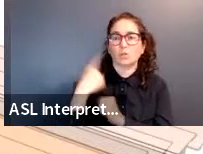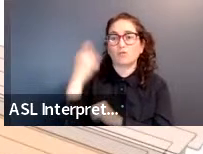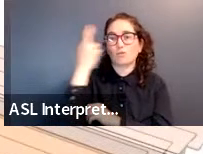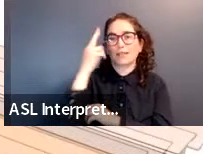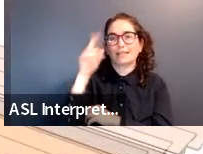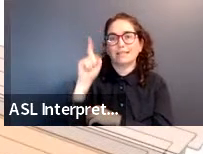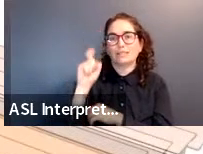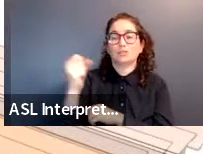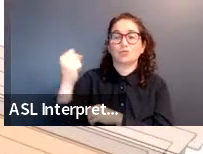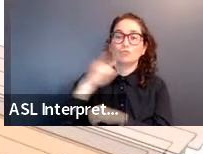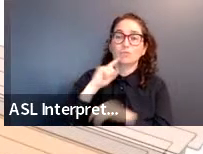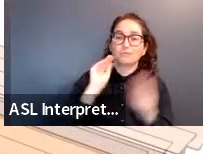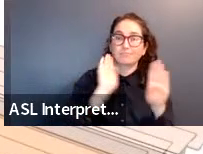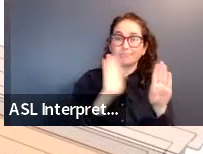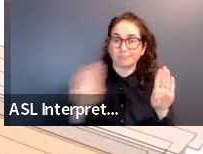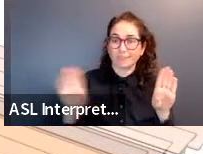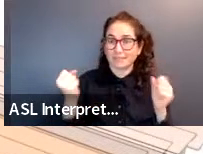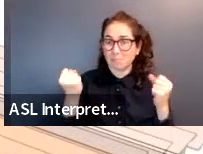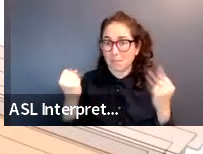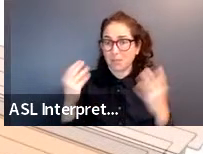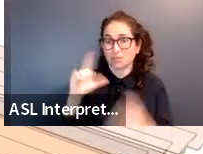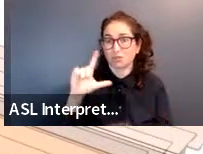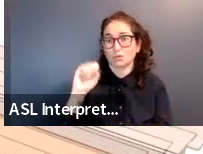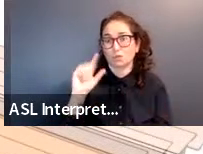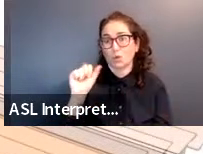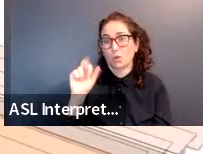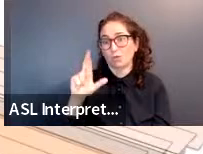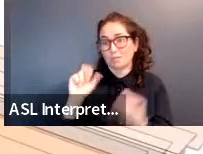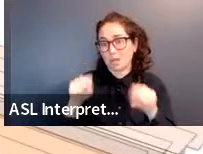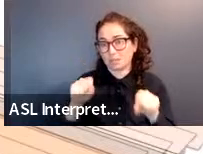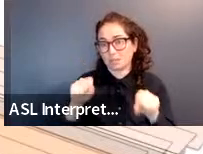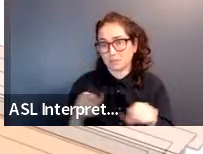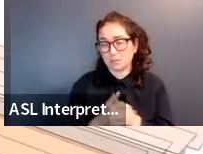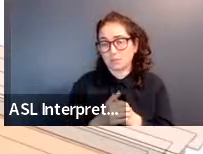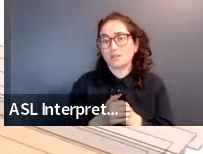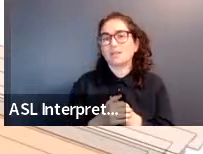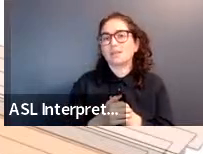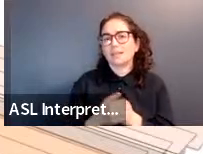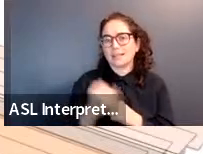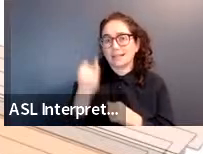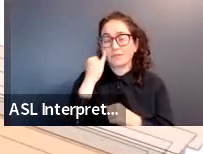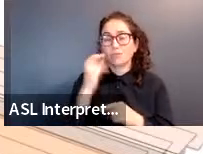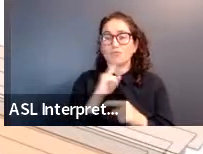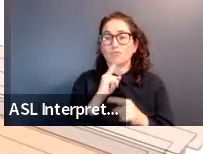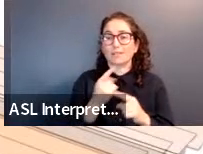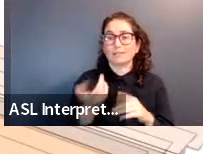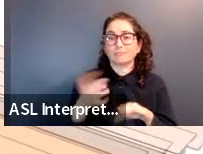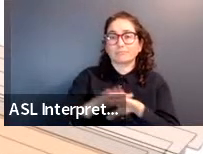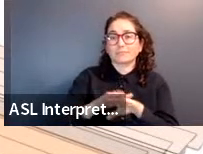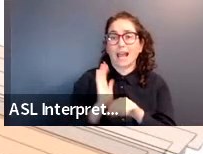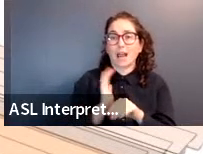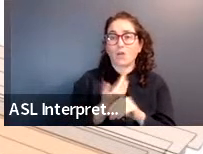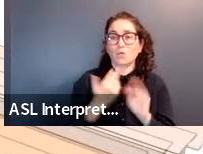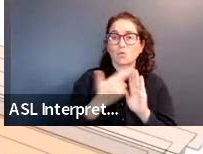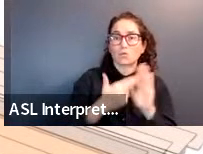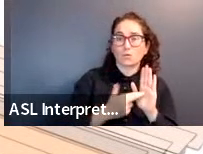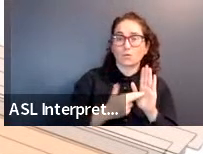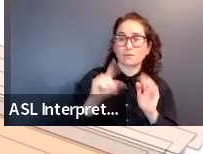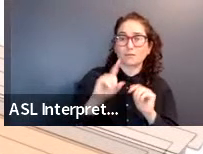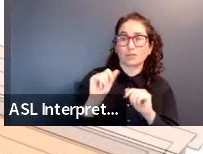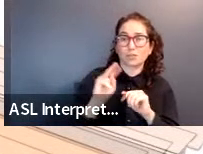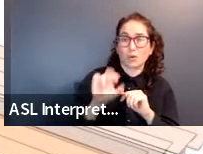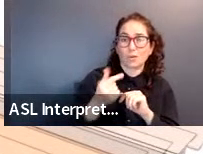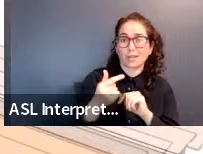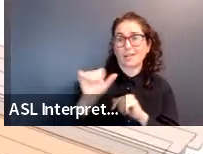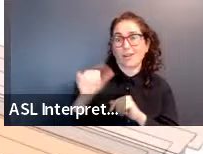as much solar installed on our rooftops as possible. If you overlay our zoning rules as well as other rules that have been adopted